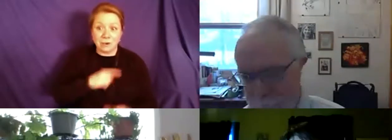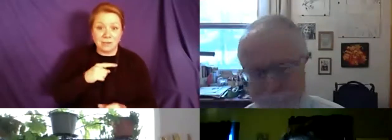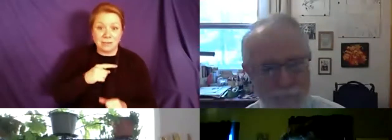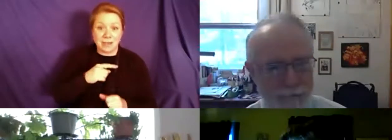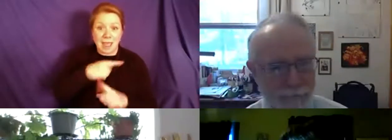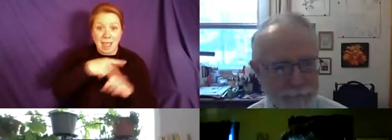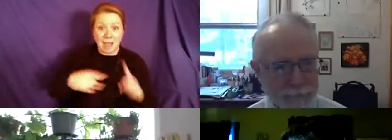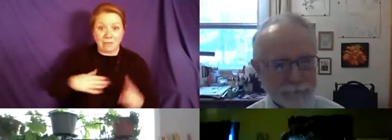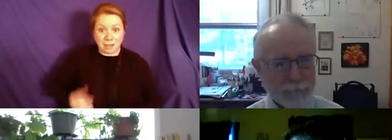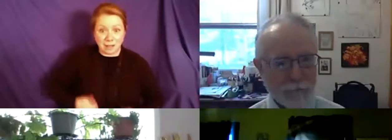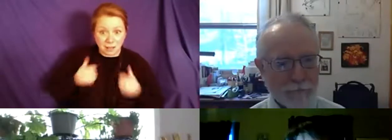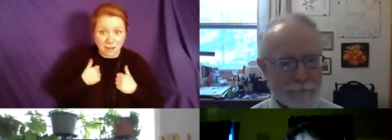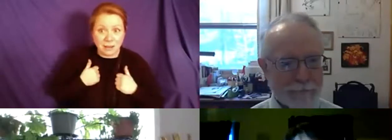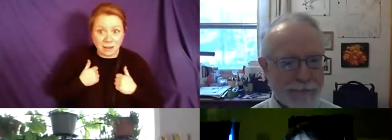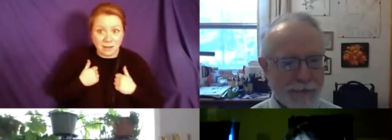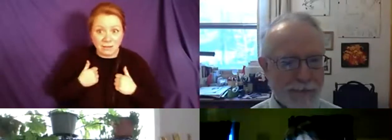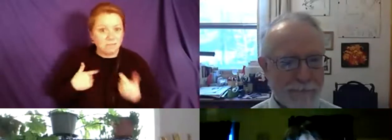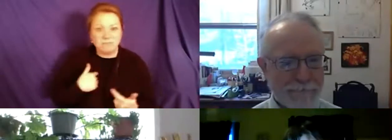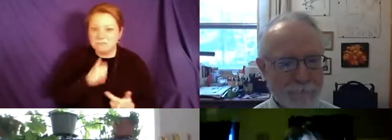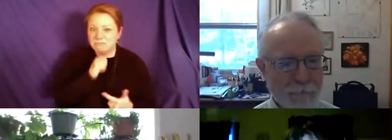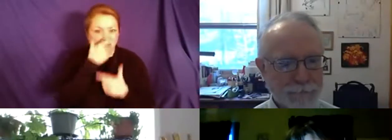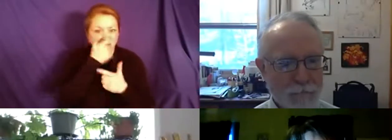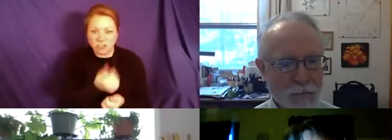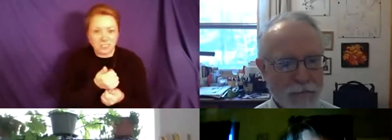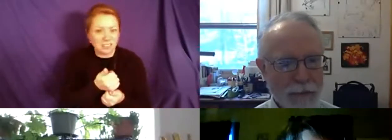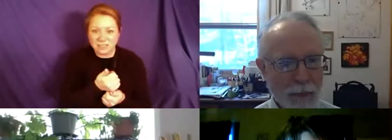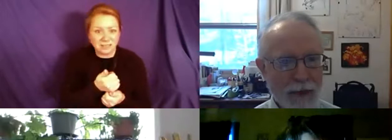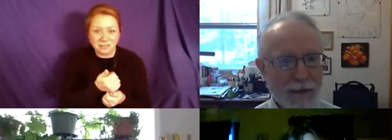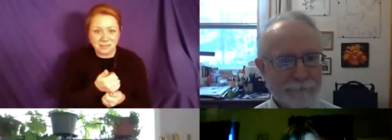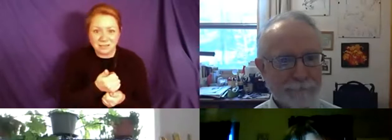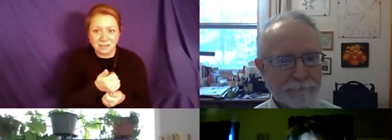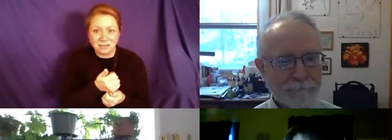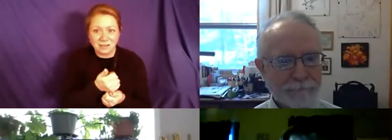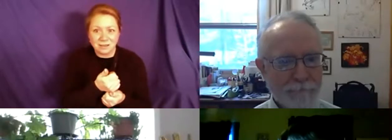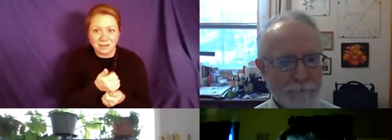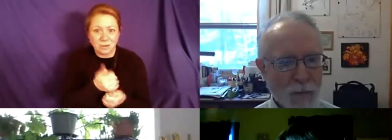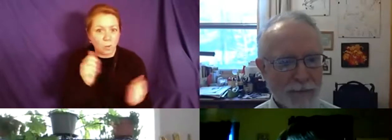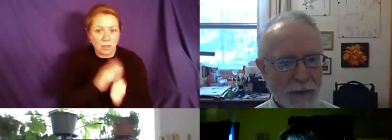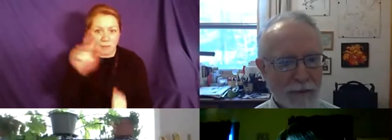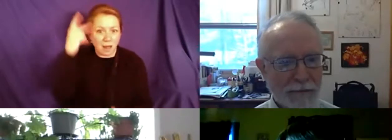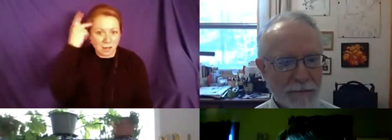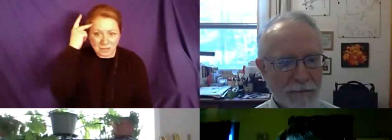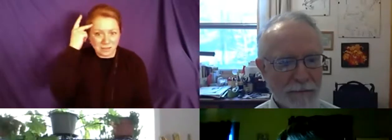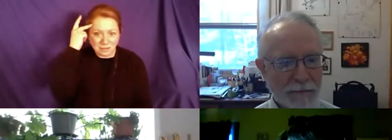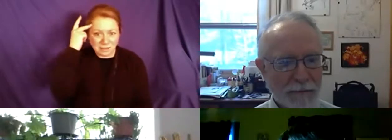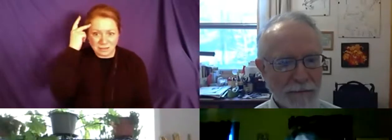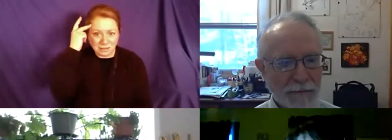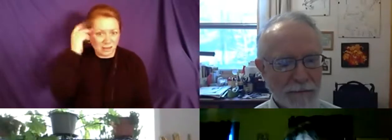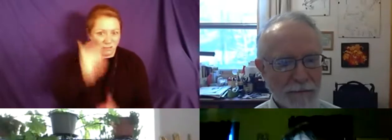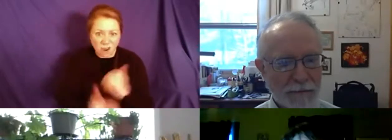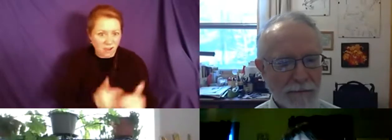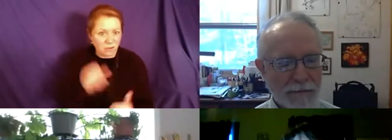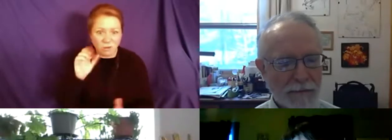life, I had no interest either in the political process or